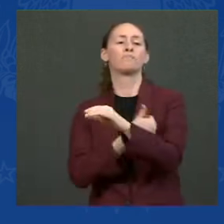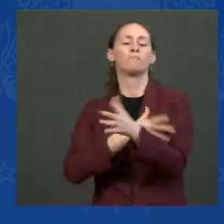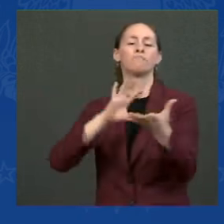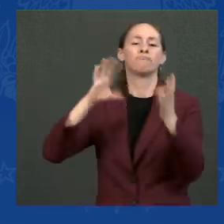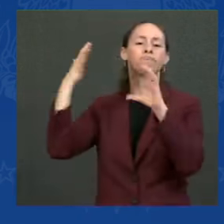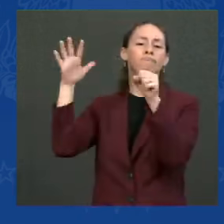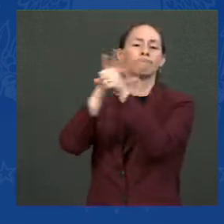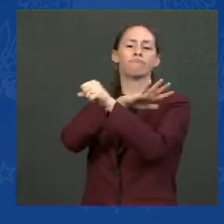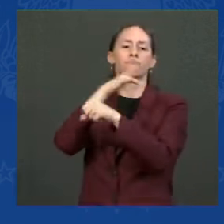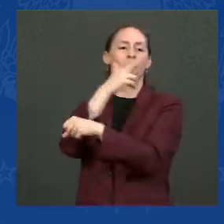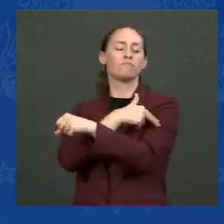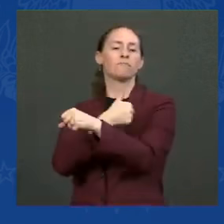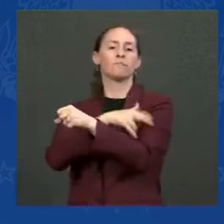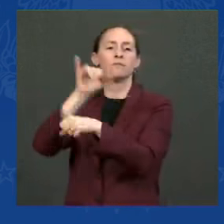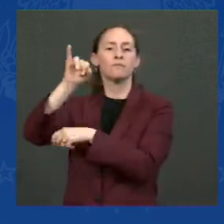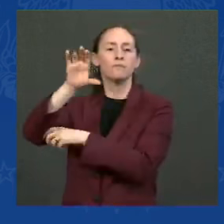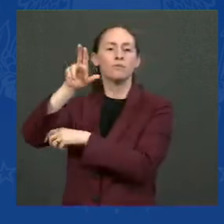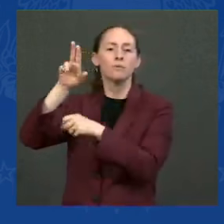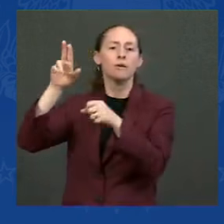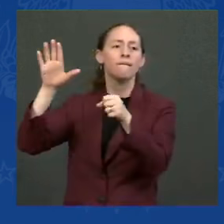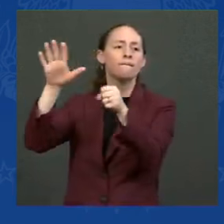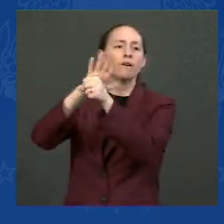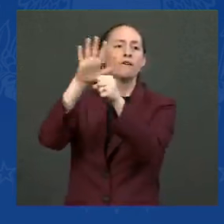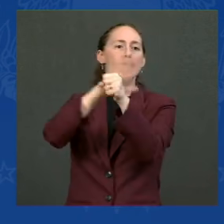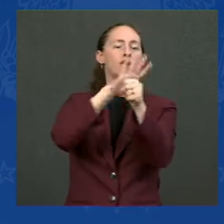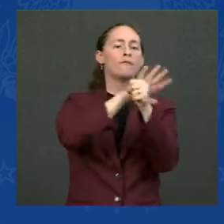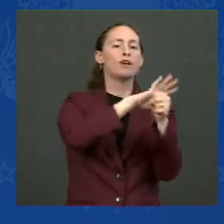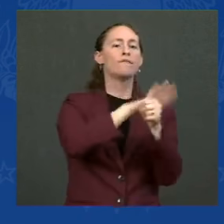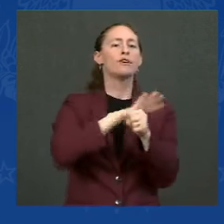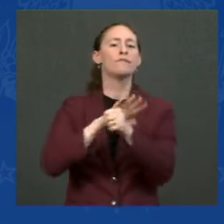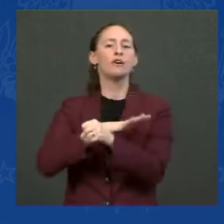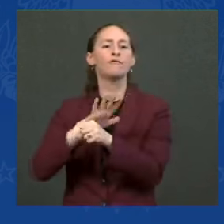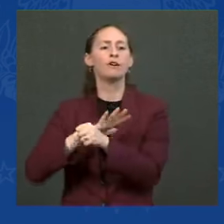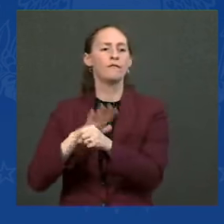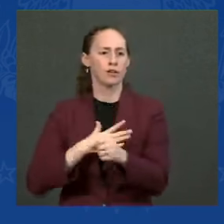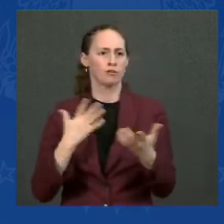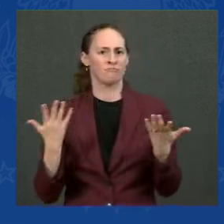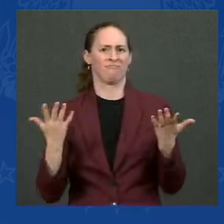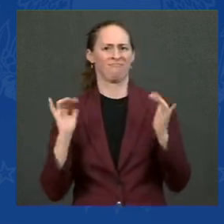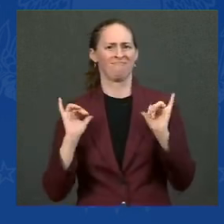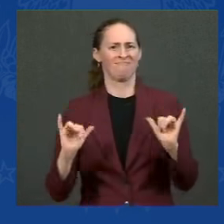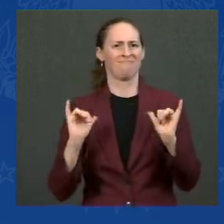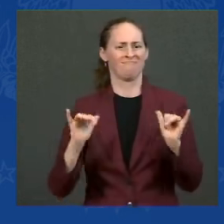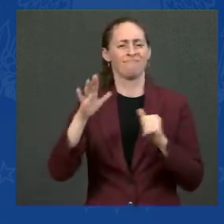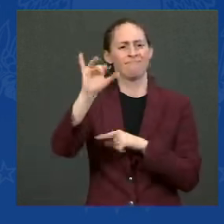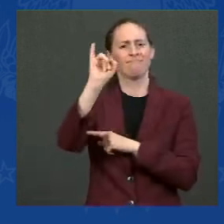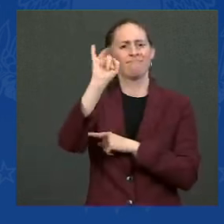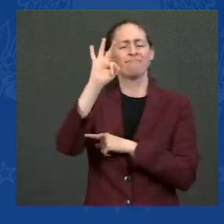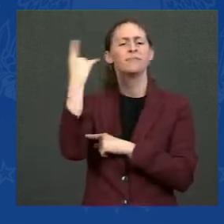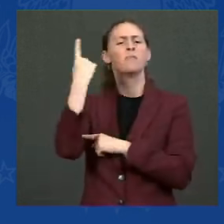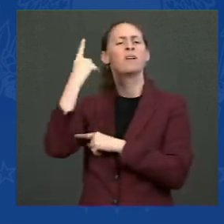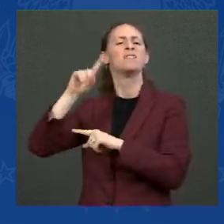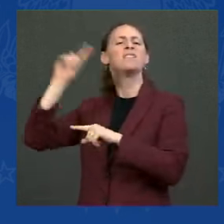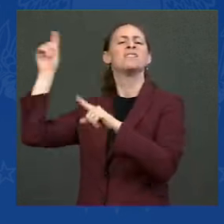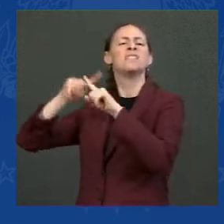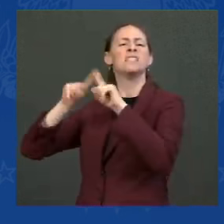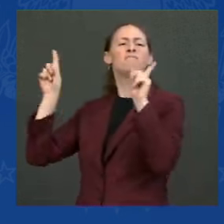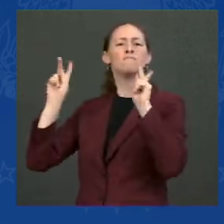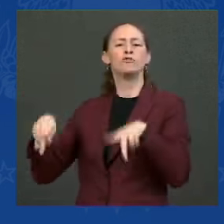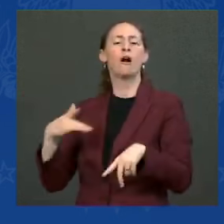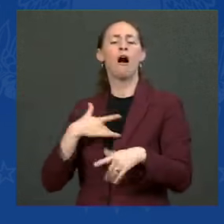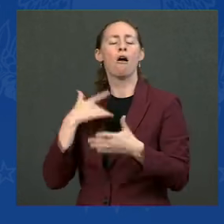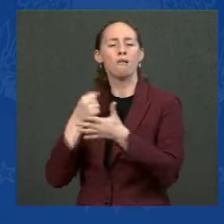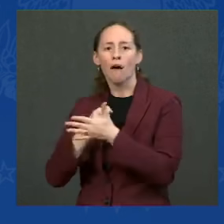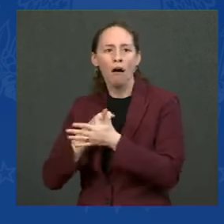The unvaccinated patients are leaving no room for someone with a heart attack or in need of a cancer operation, and so much